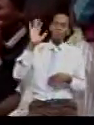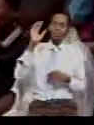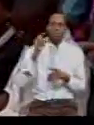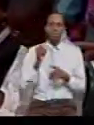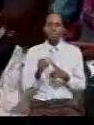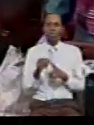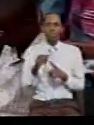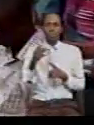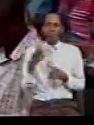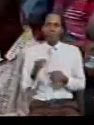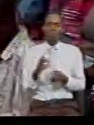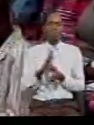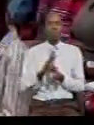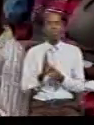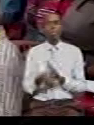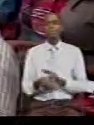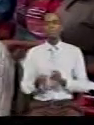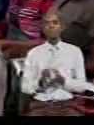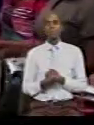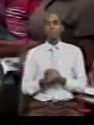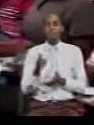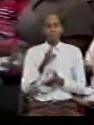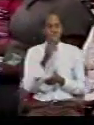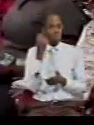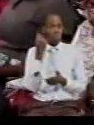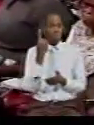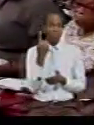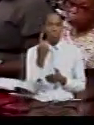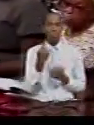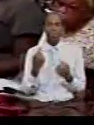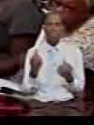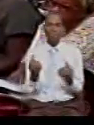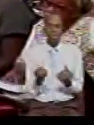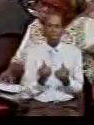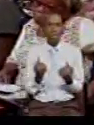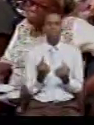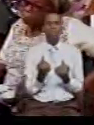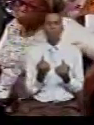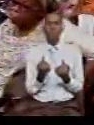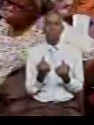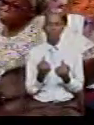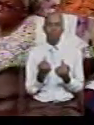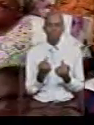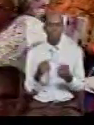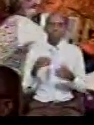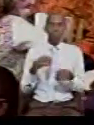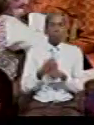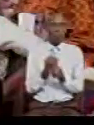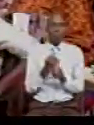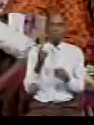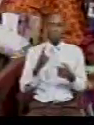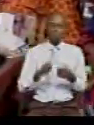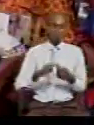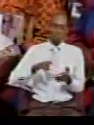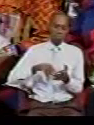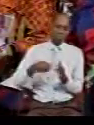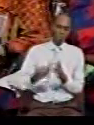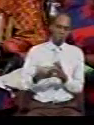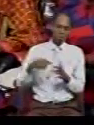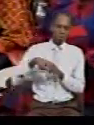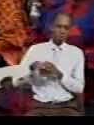of repentance. You understand? Sin deadens you, and sin